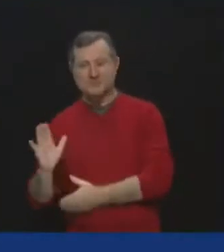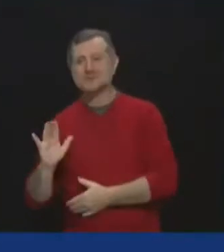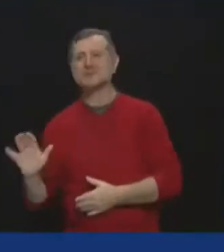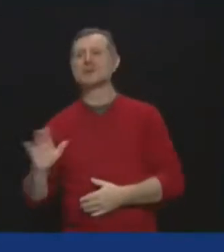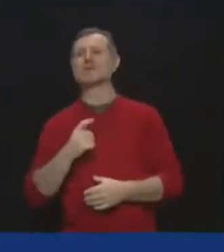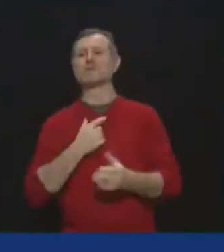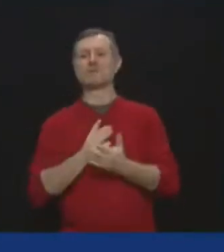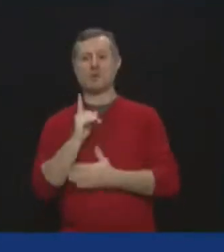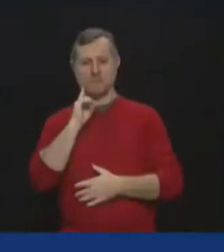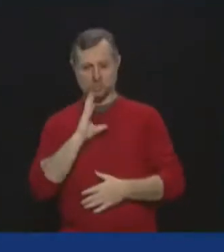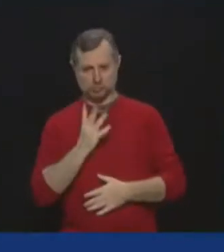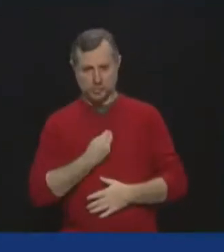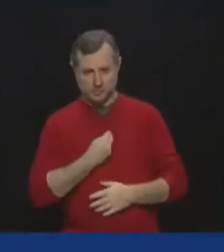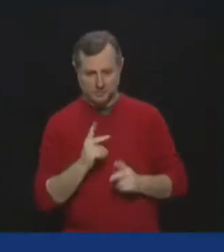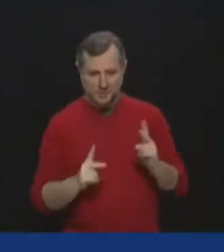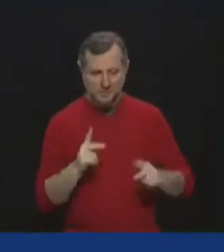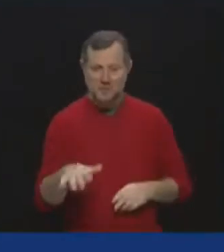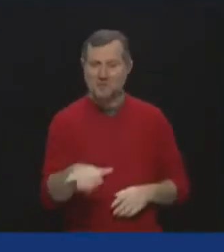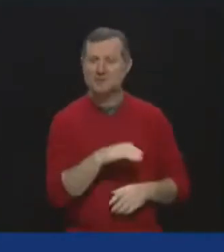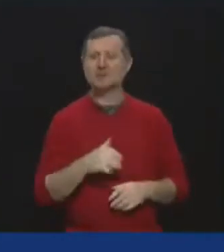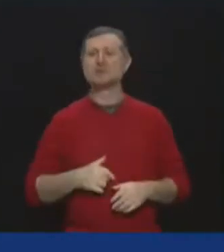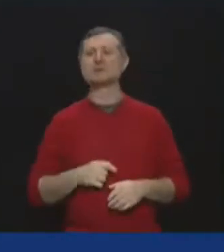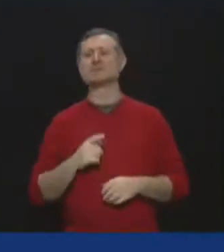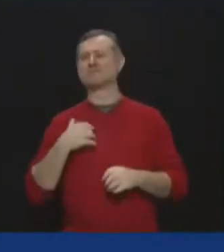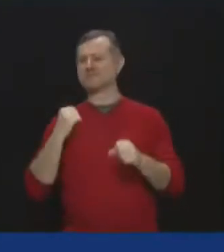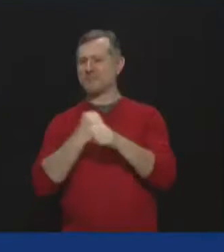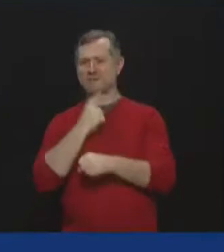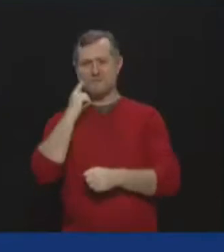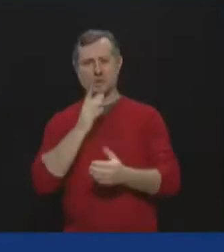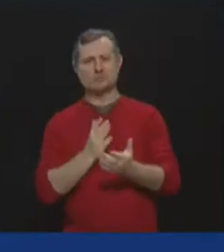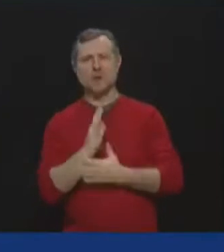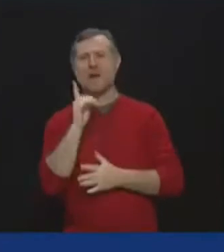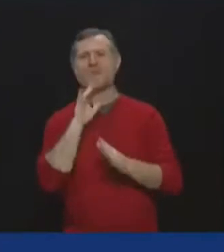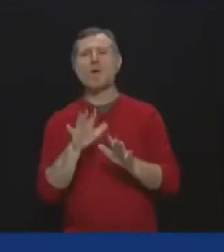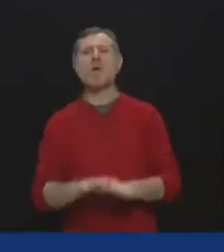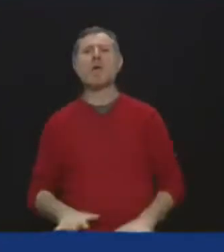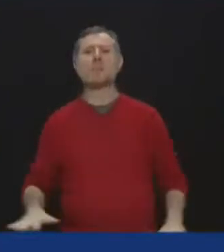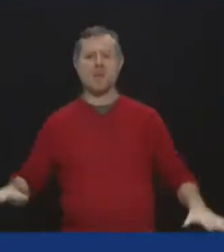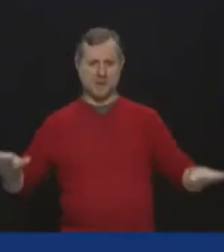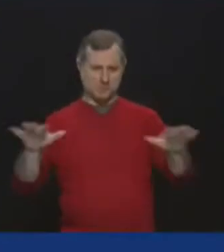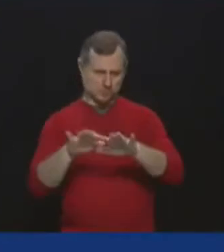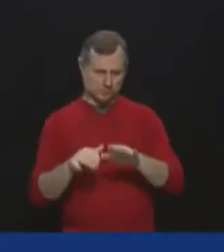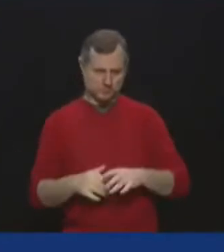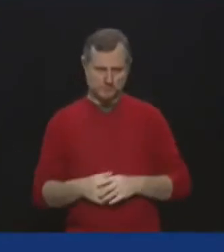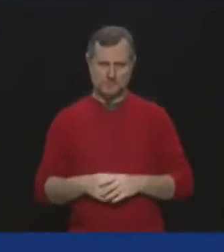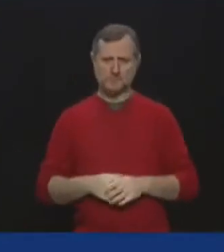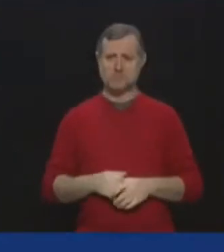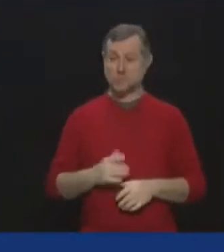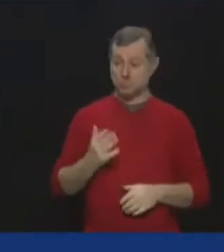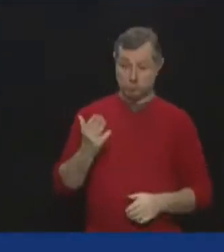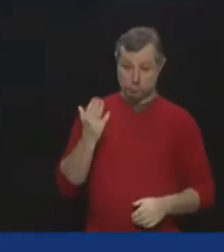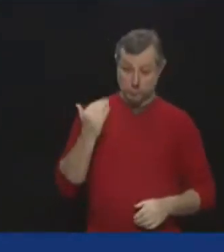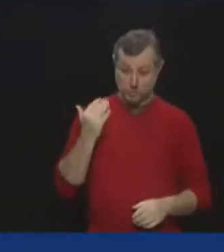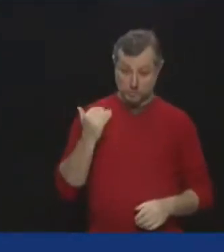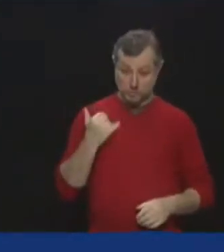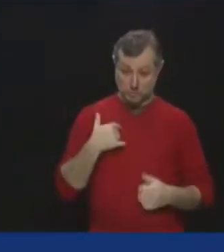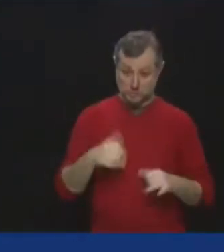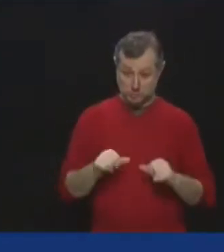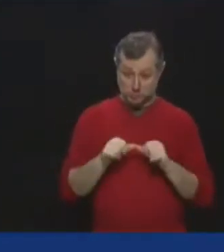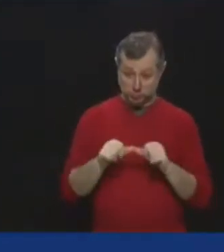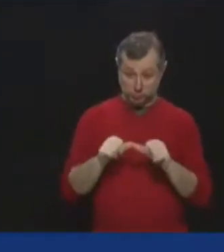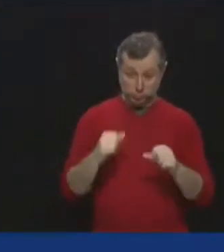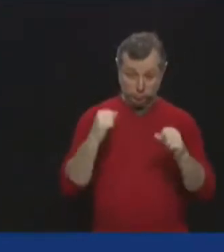people. We are still fighting for the rights of every single body. Because at the root of this is who has